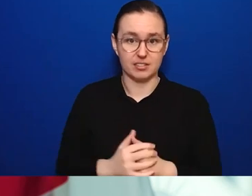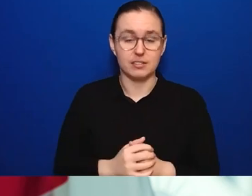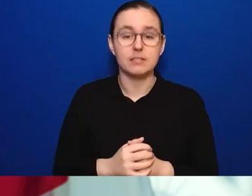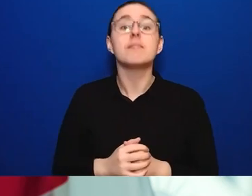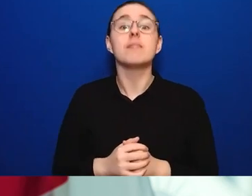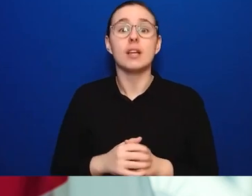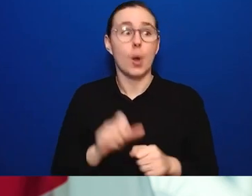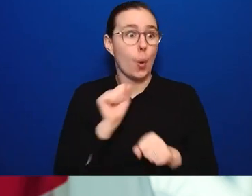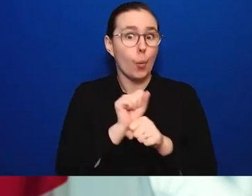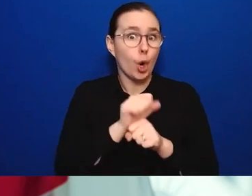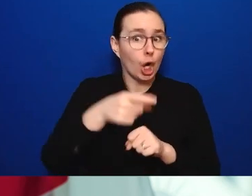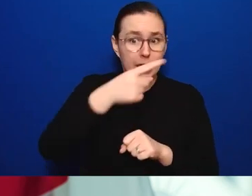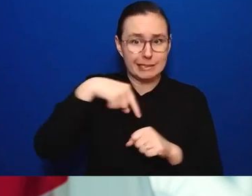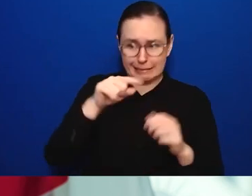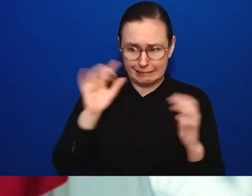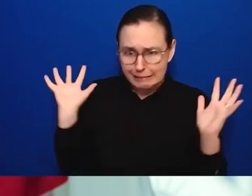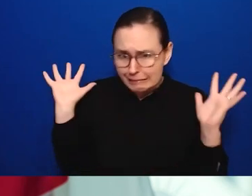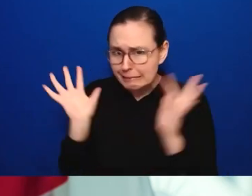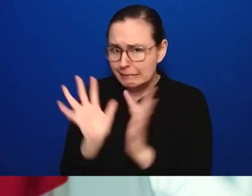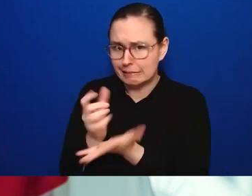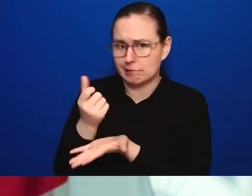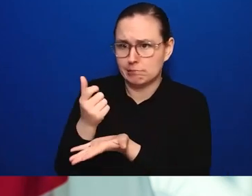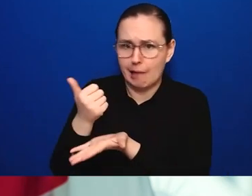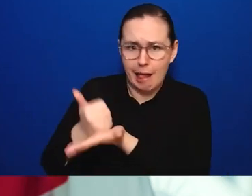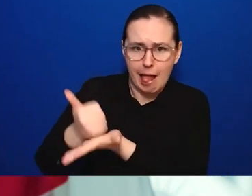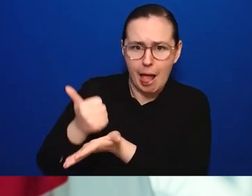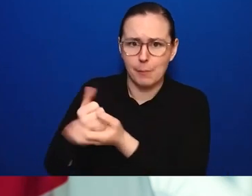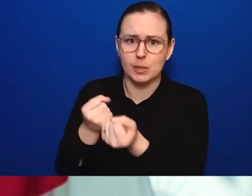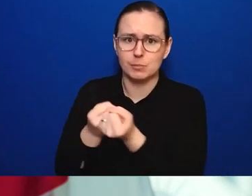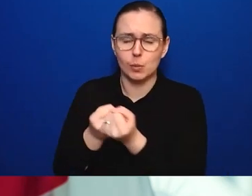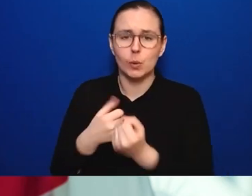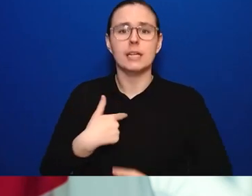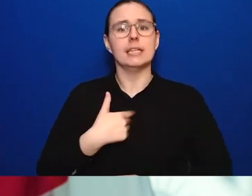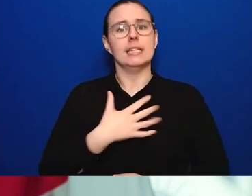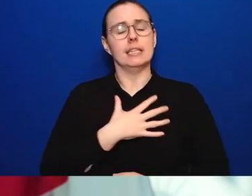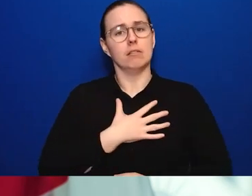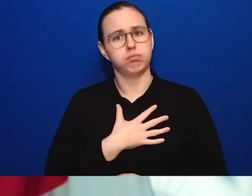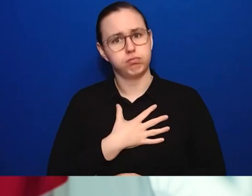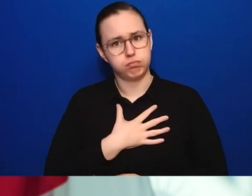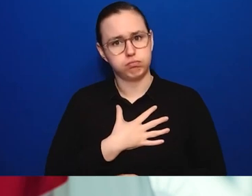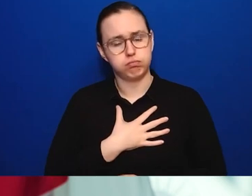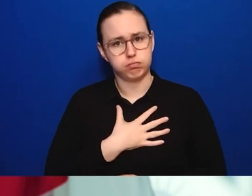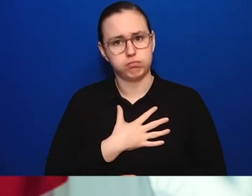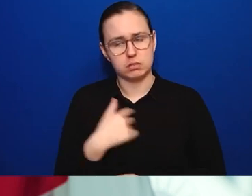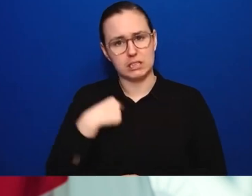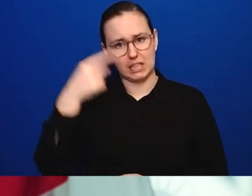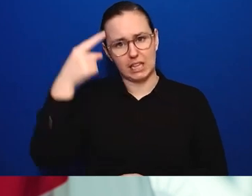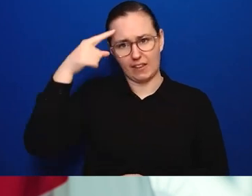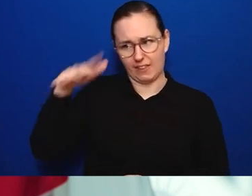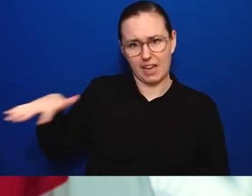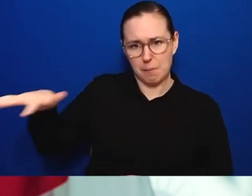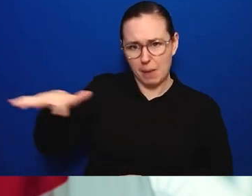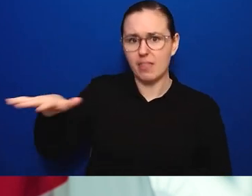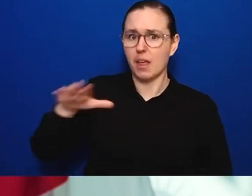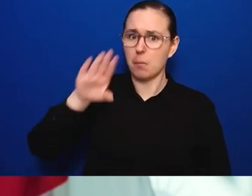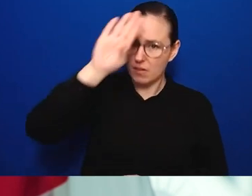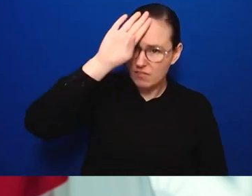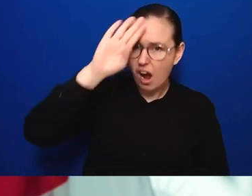to assist where needed. And our thoughts are with those affected, their families, and the firefighters on scene.